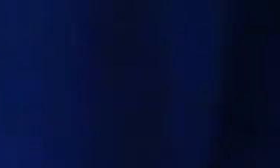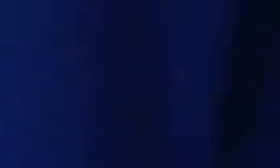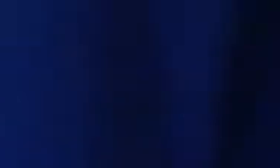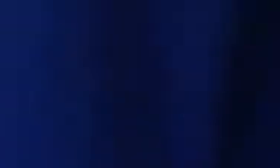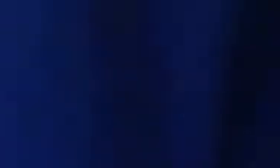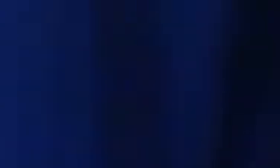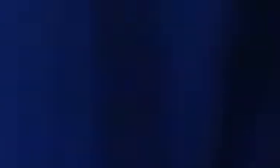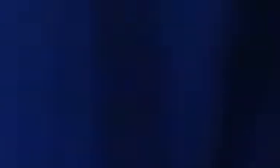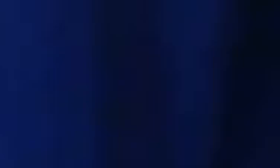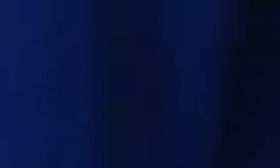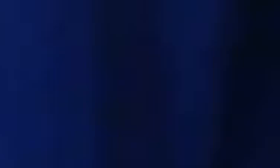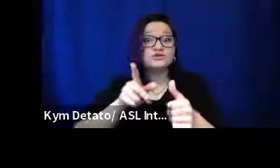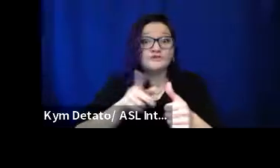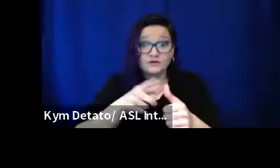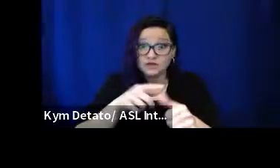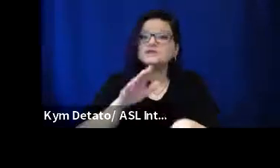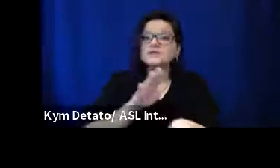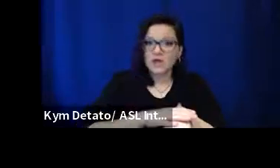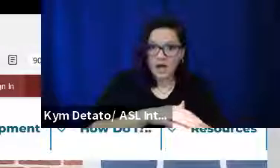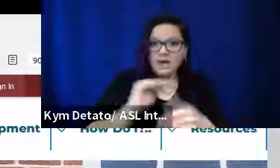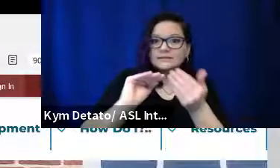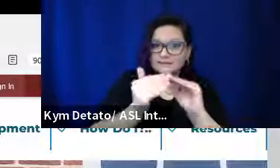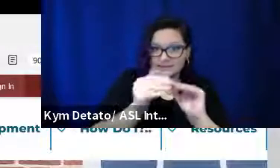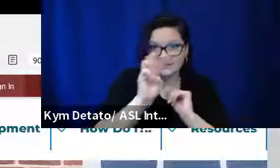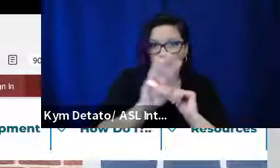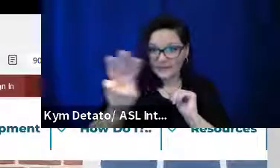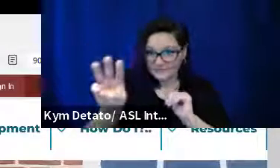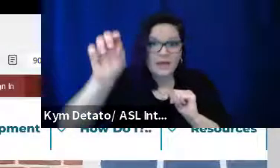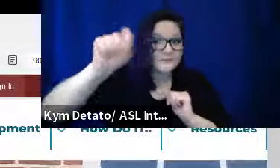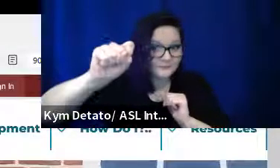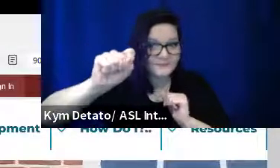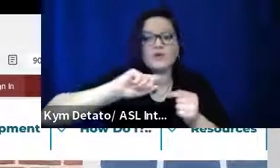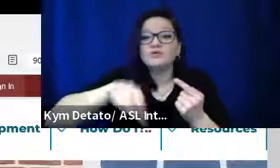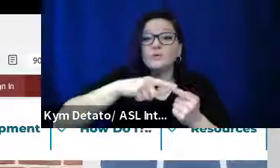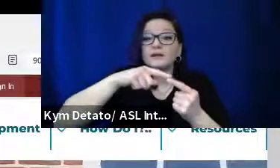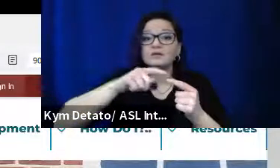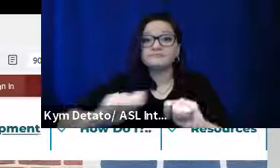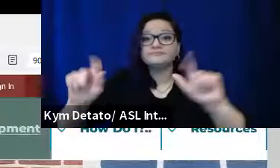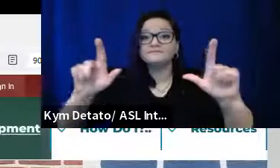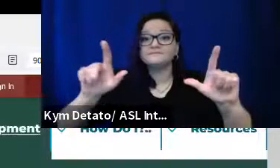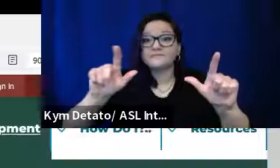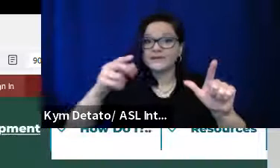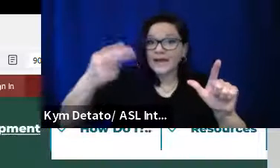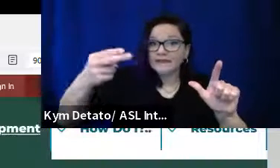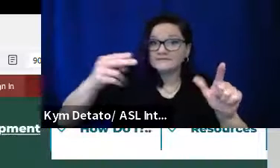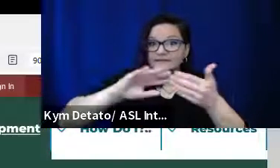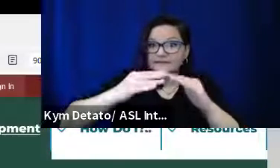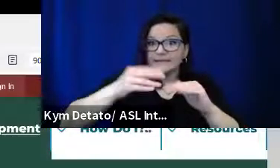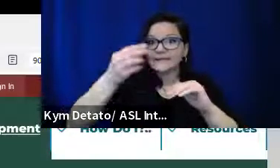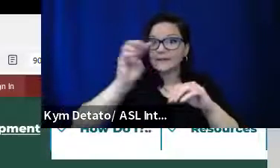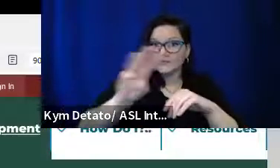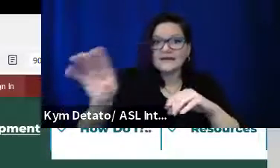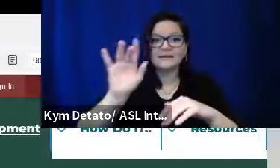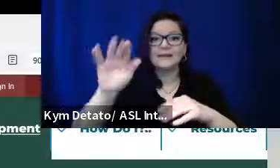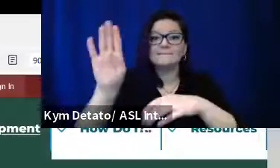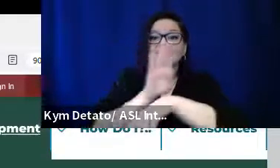Well, first of all, it is here on the city's website. So when you come to the City of Hyattsville website, you're just going to click on Business